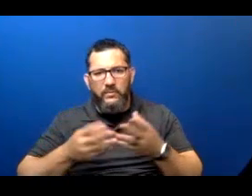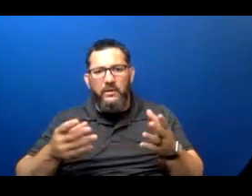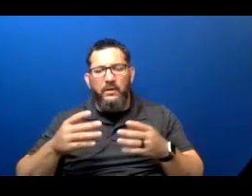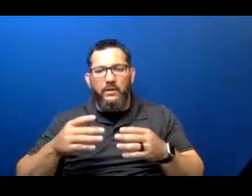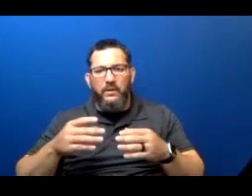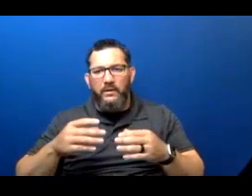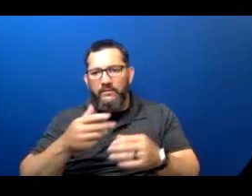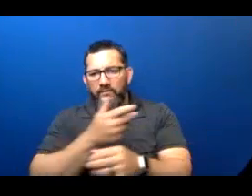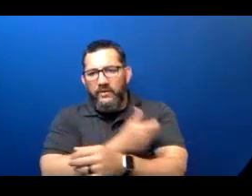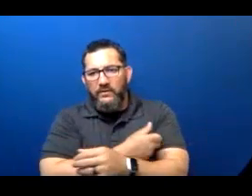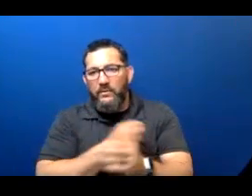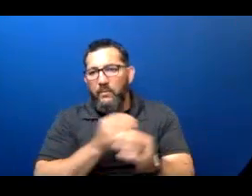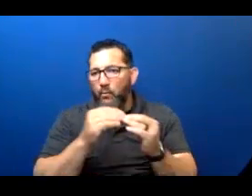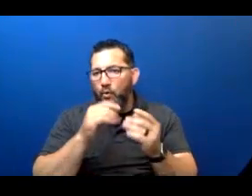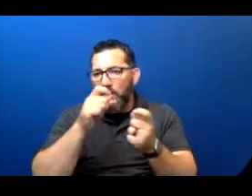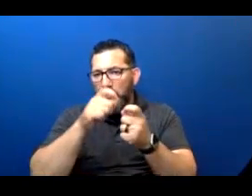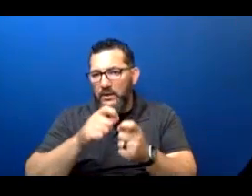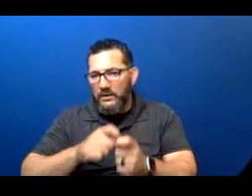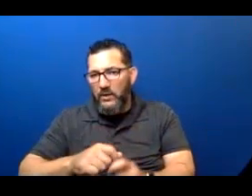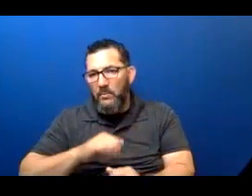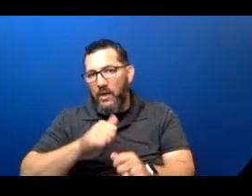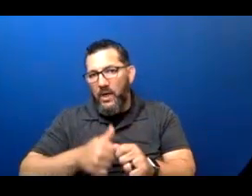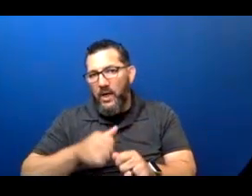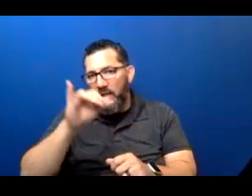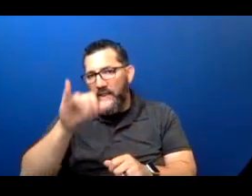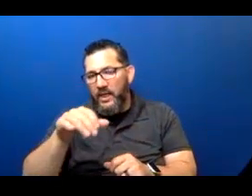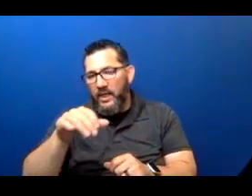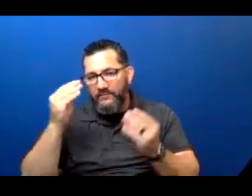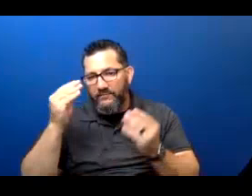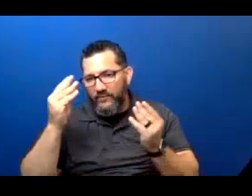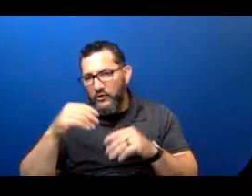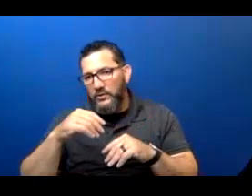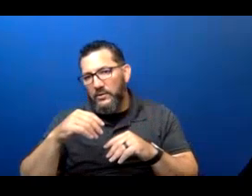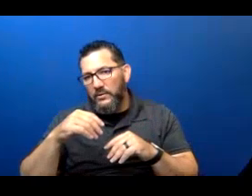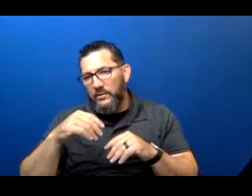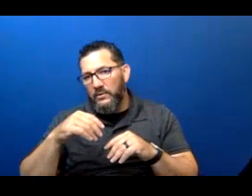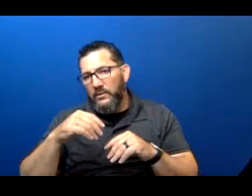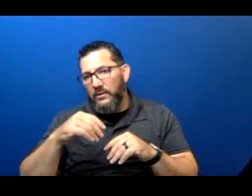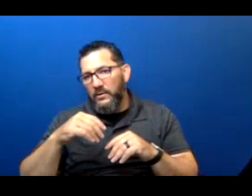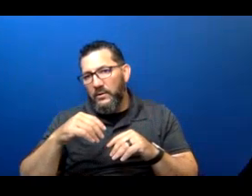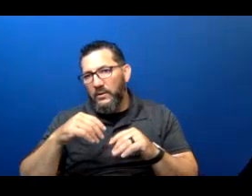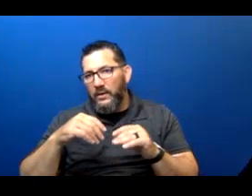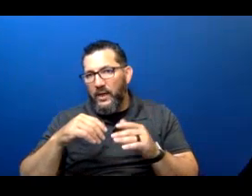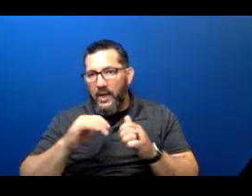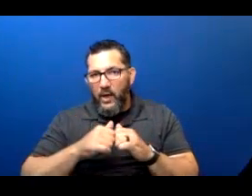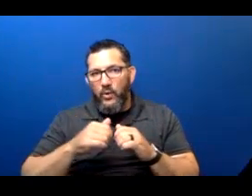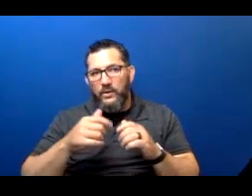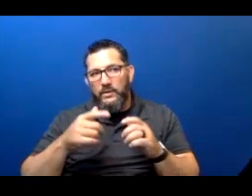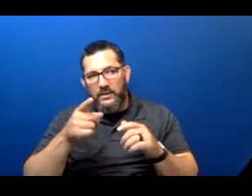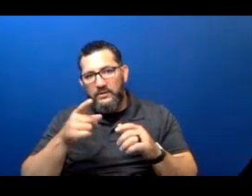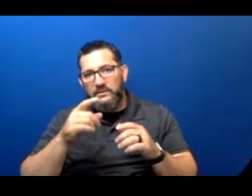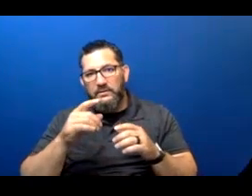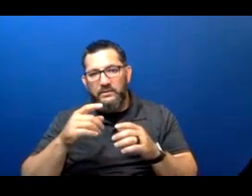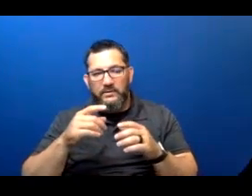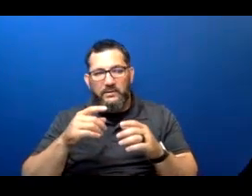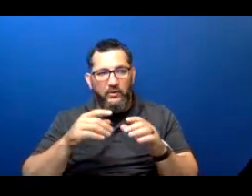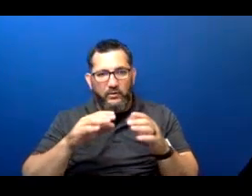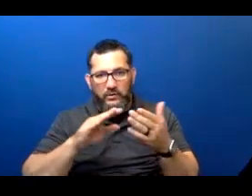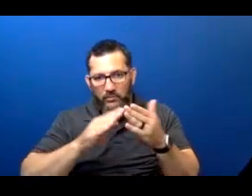there is a lot of more detail behind this, indices and how they interact with vaccine